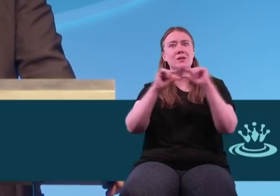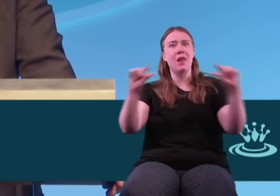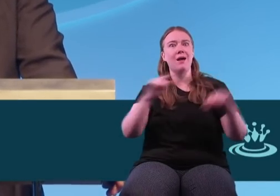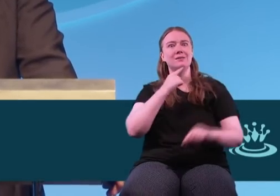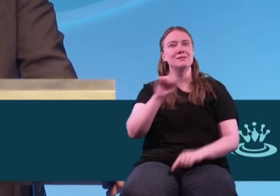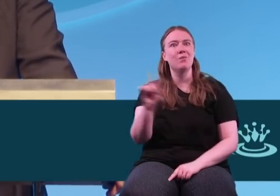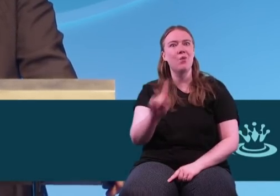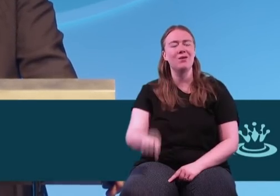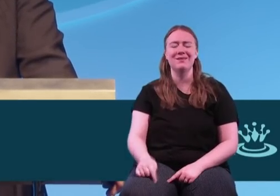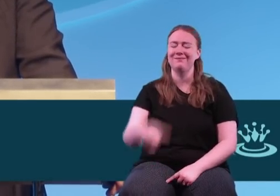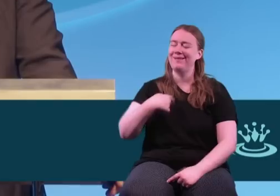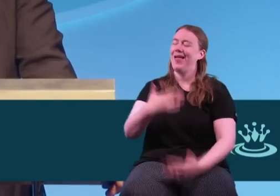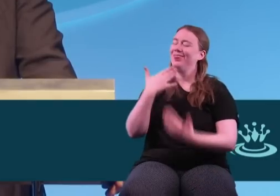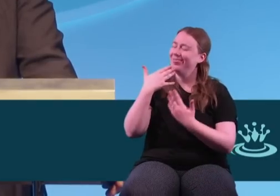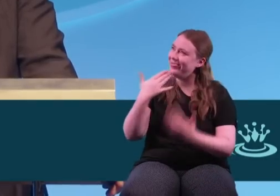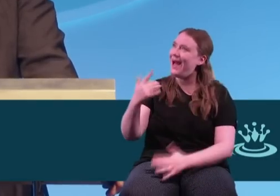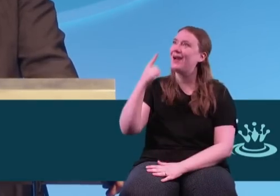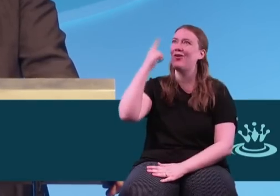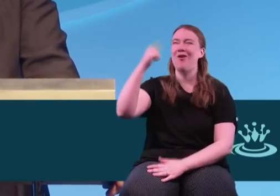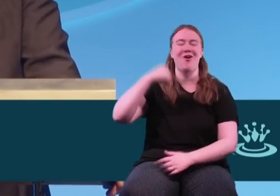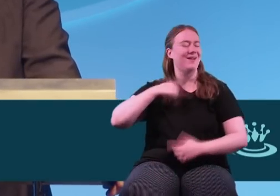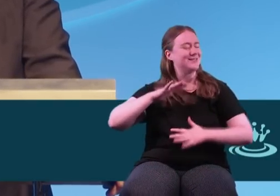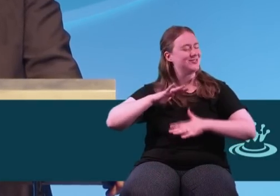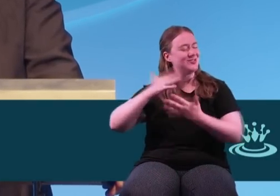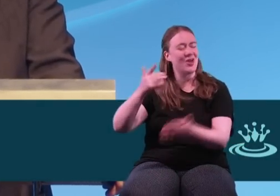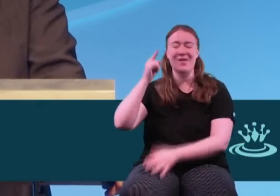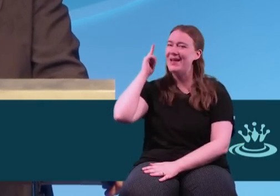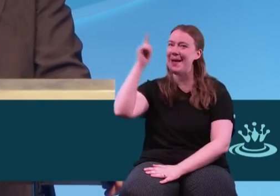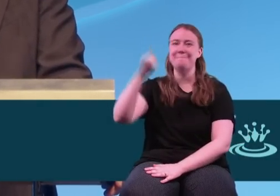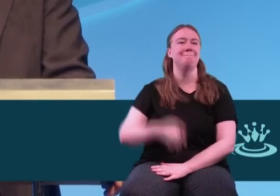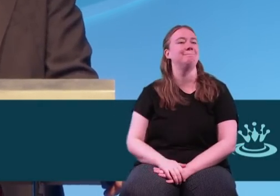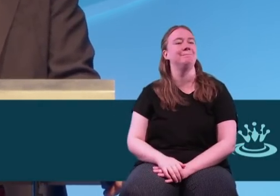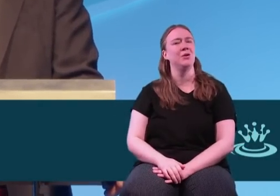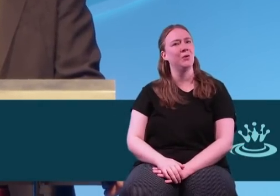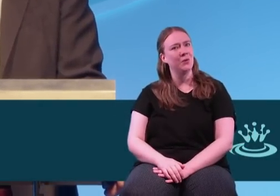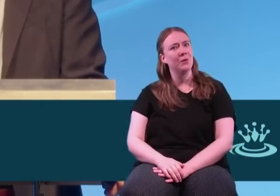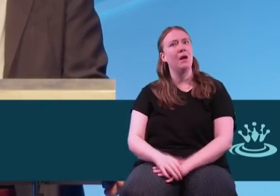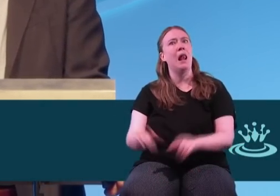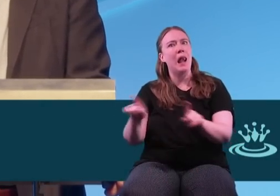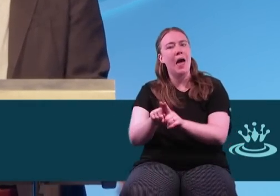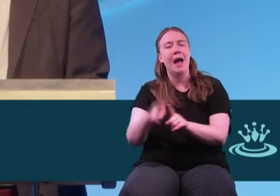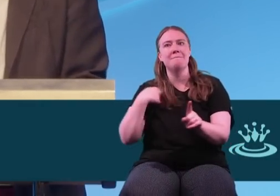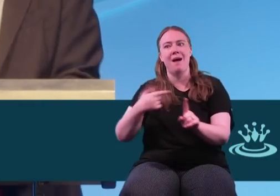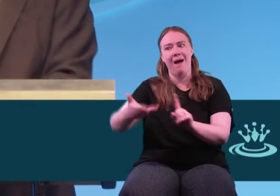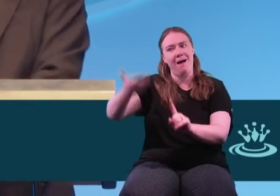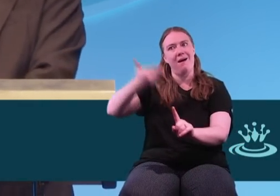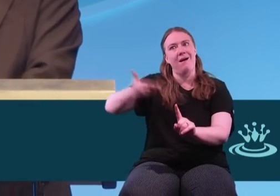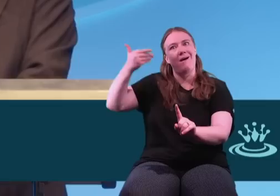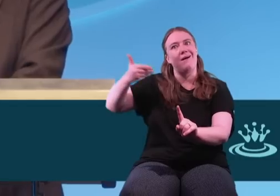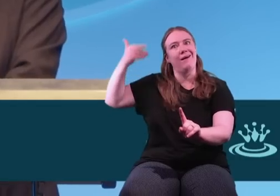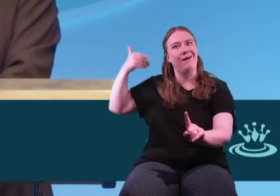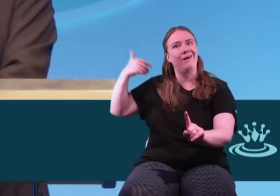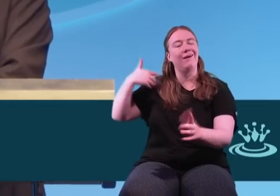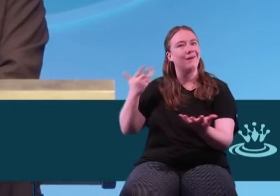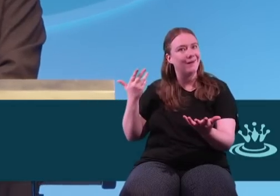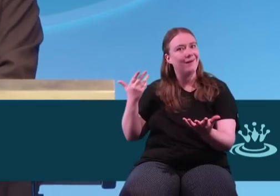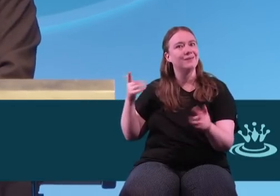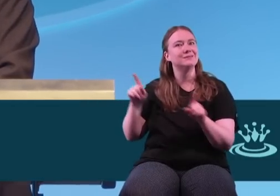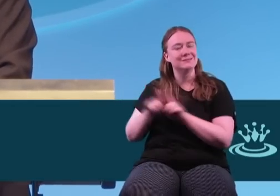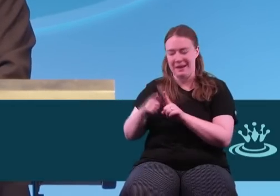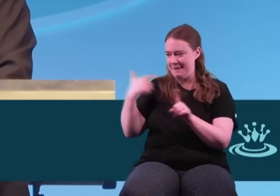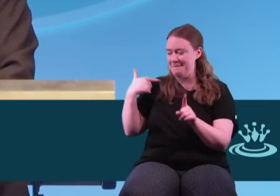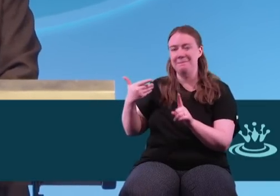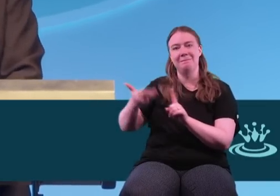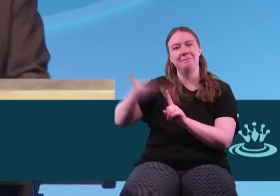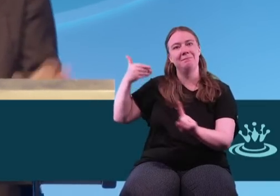God whom I serve. And notice, as did my ancestors. One of the things you always notice in